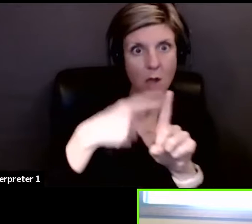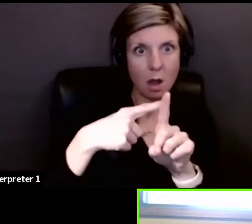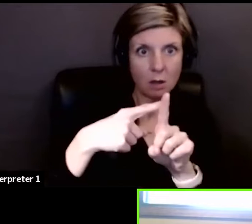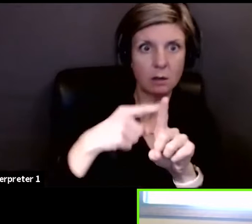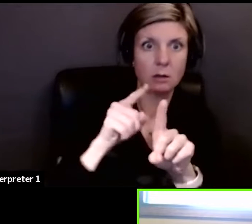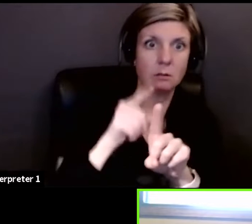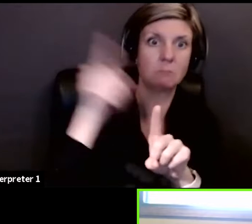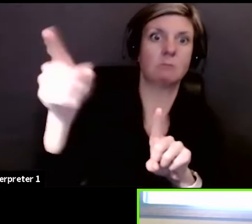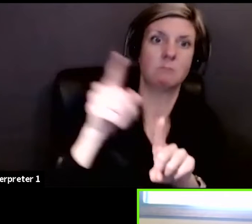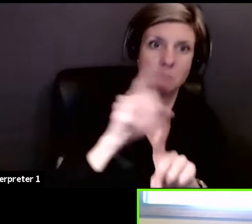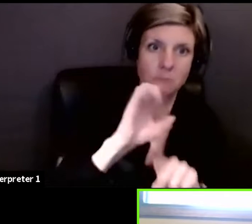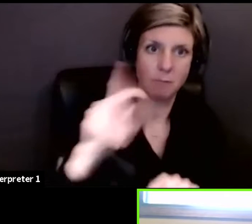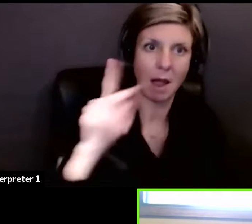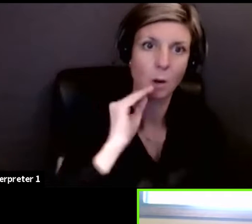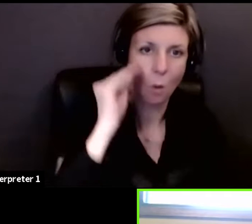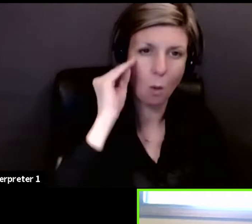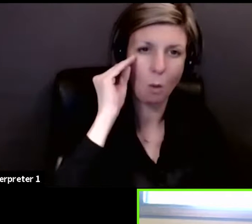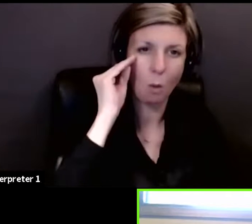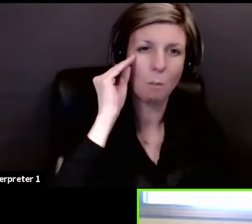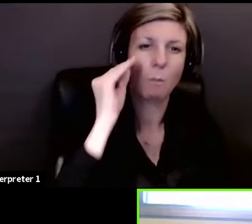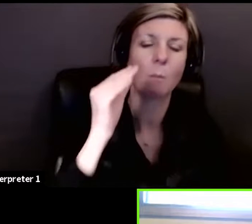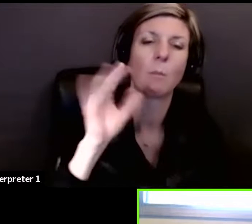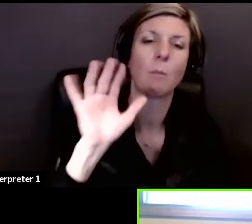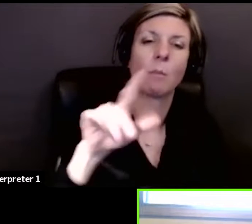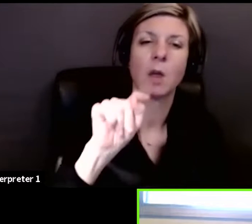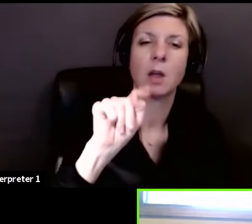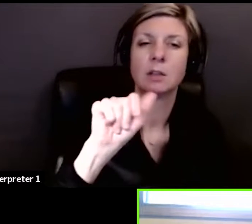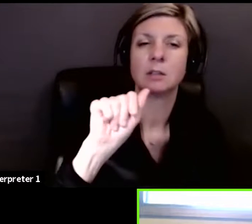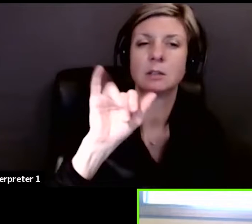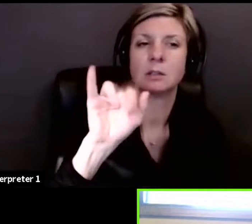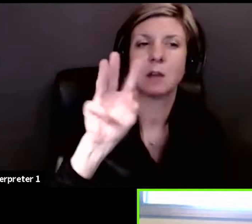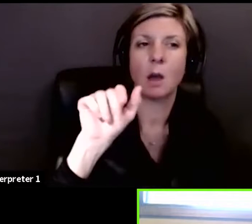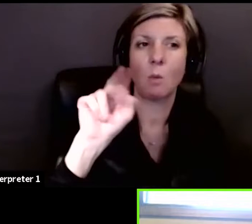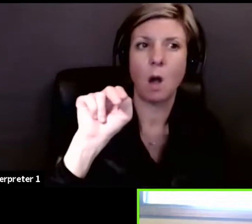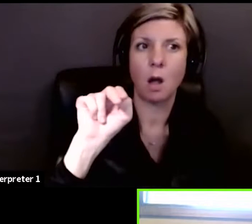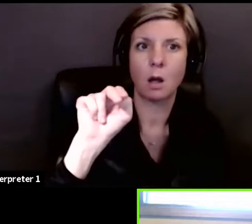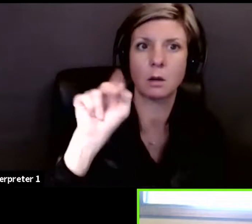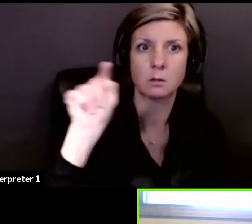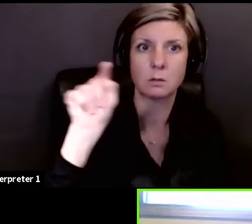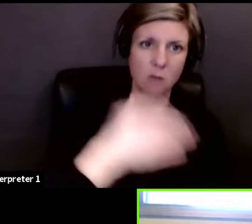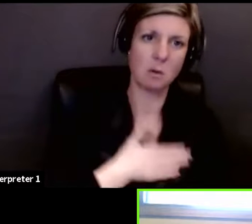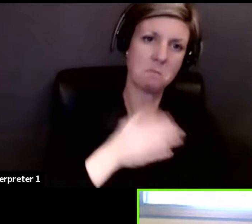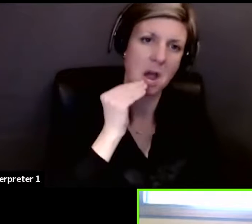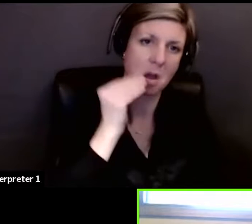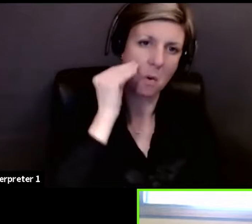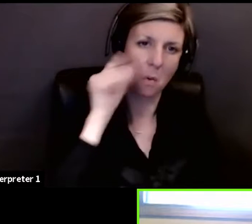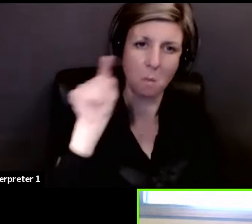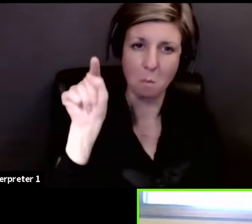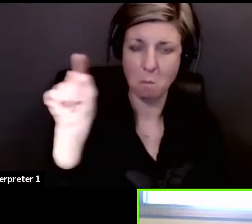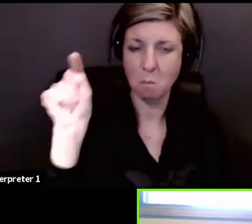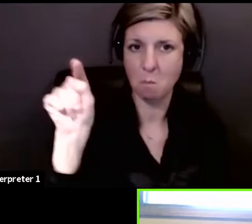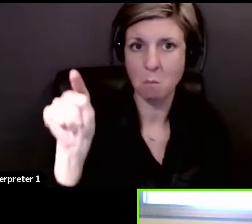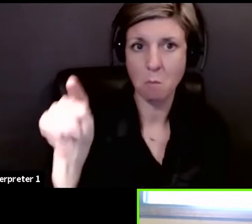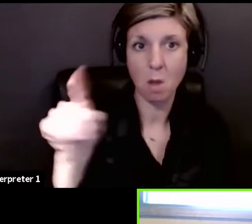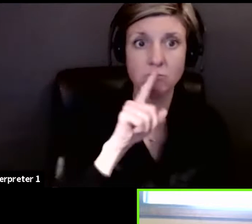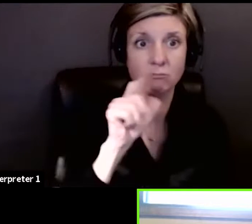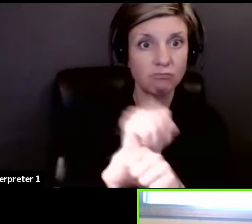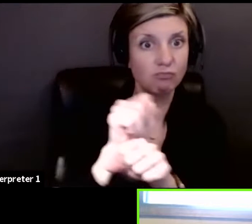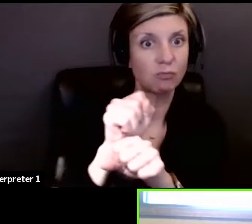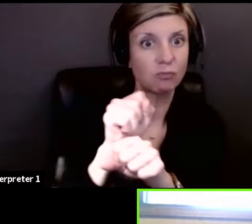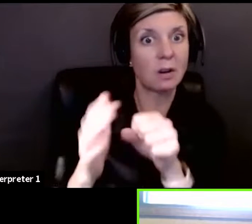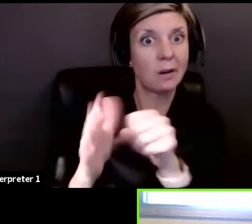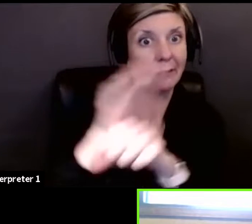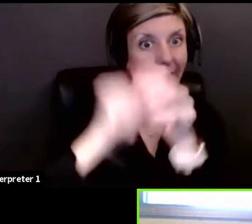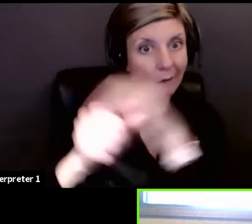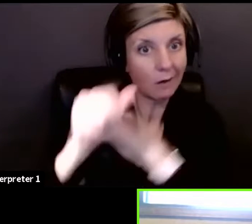is where I'm from, and where traditional Chinese medicine is actually covered by national health insurance, you have to be